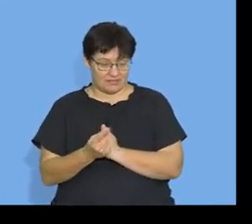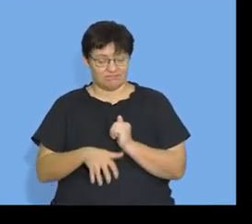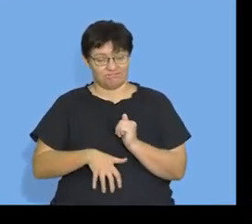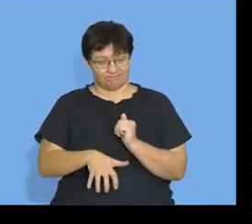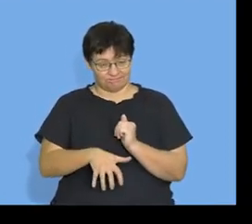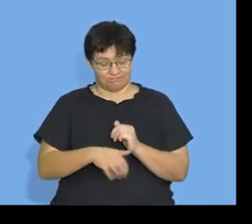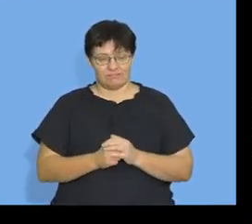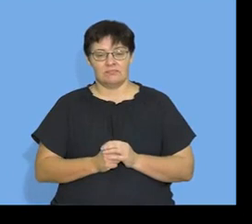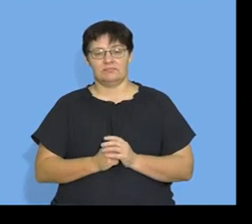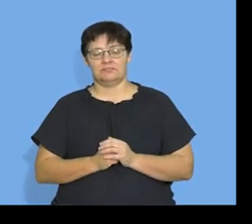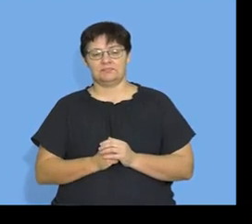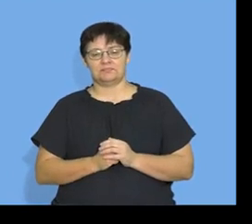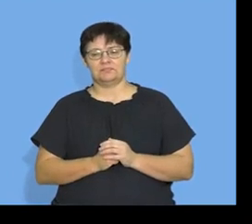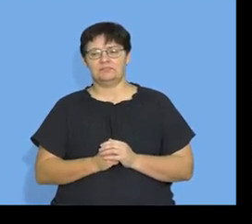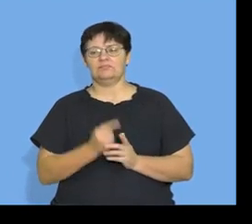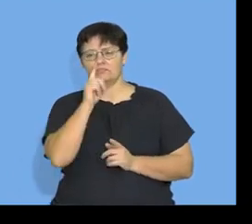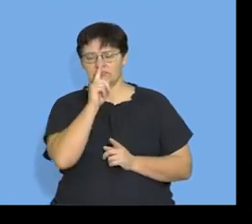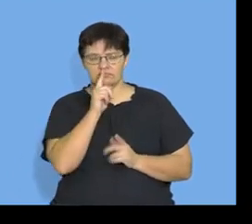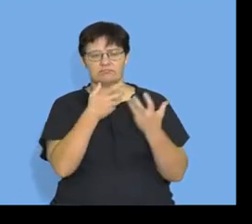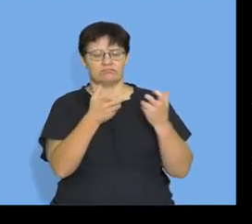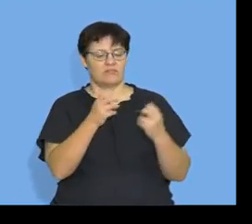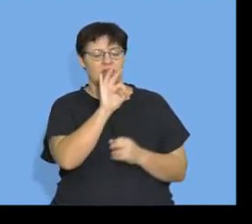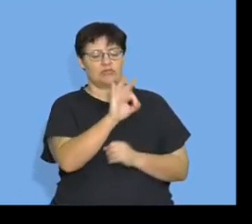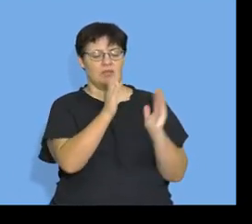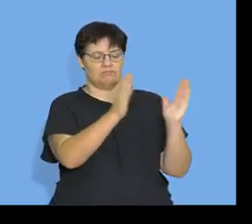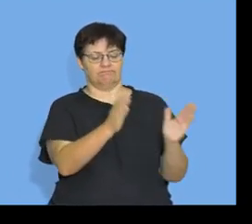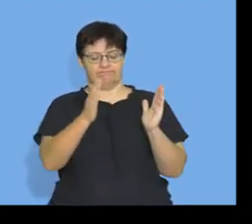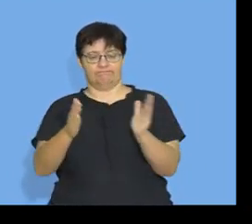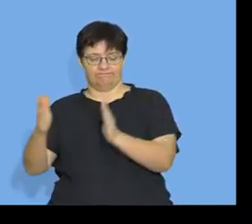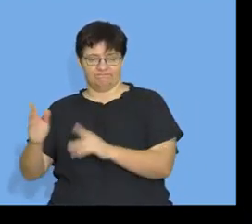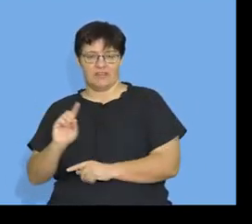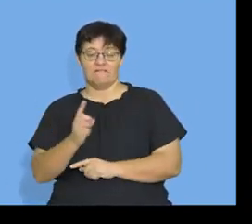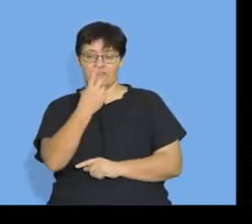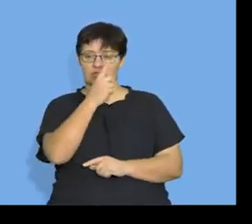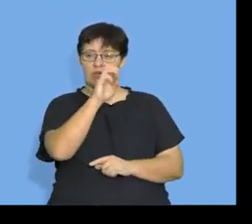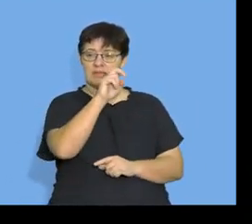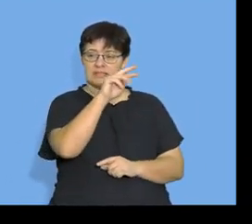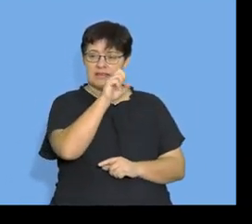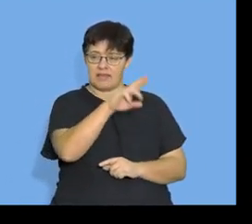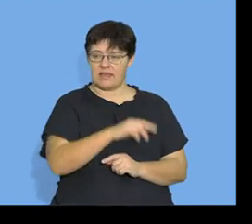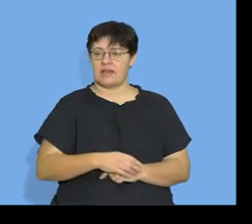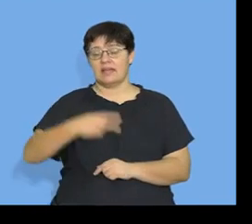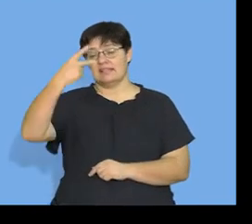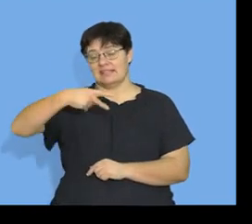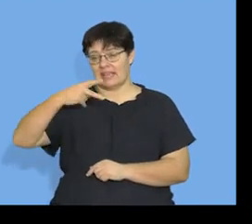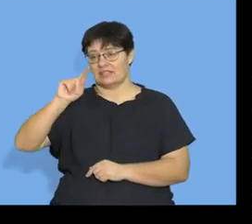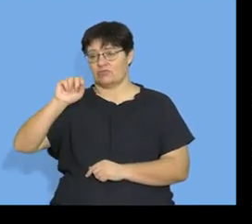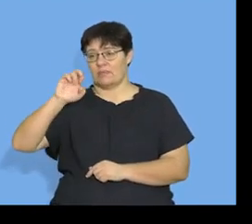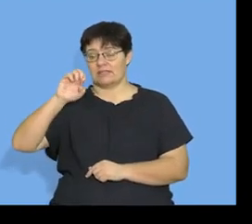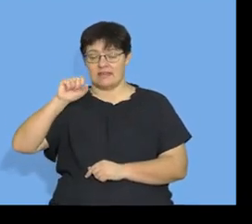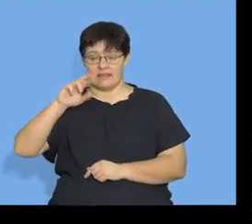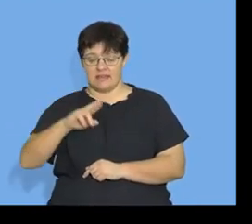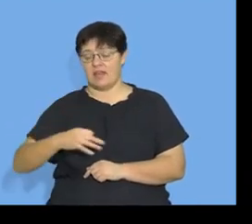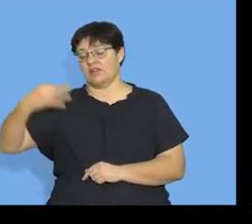that happens within the uterus. We're also seeing this divided into 3 phases of development: the first trimester, the